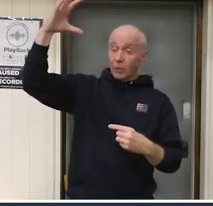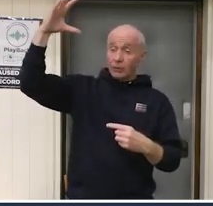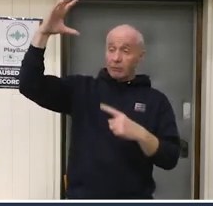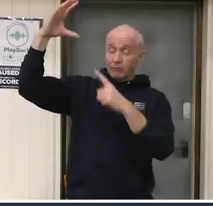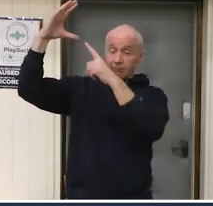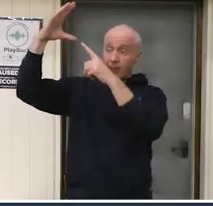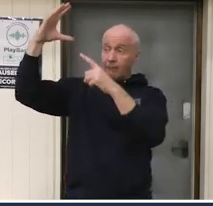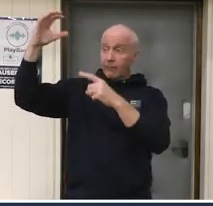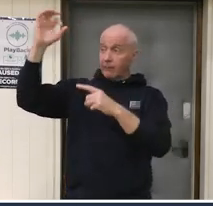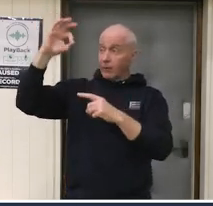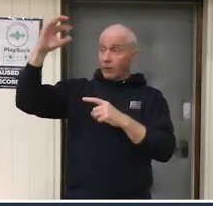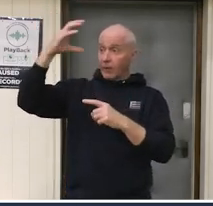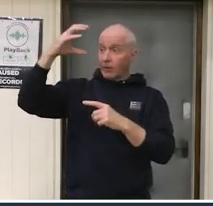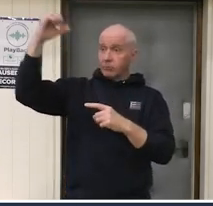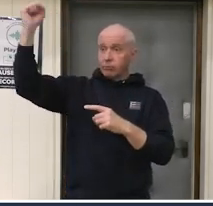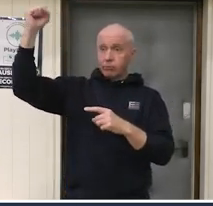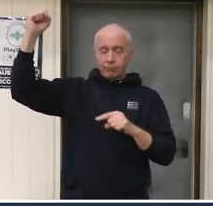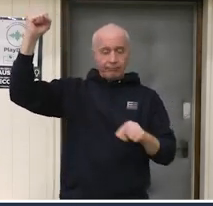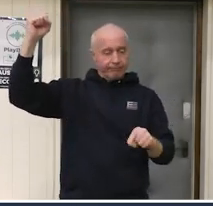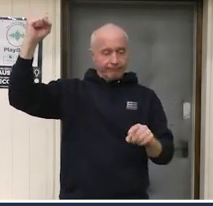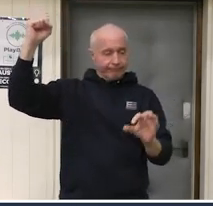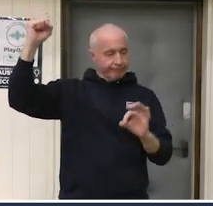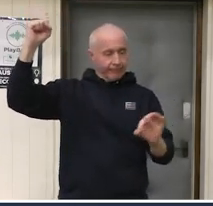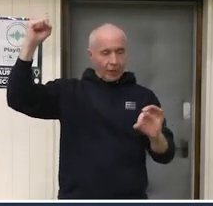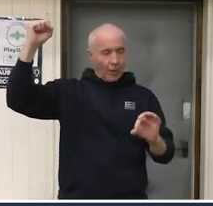heat. We wouldn't be able to live on this planet.